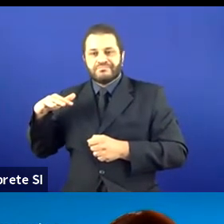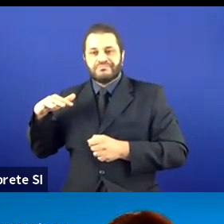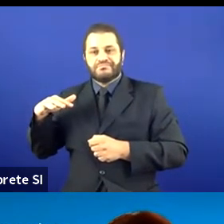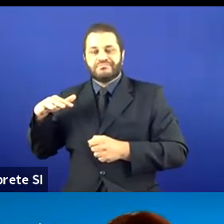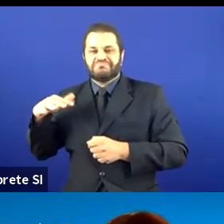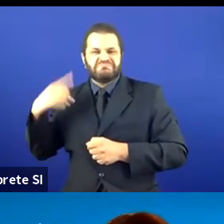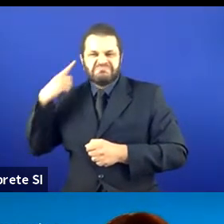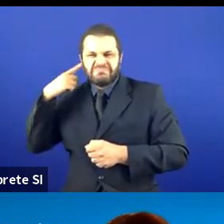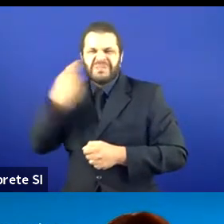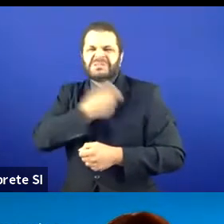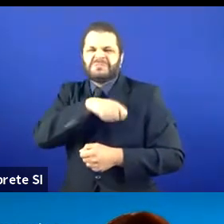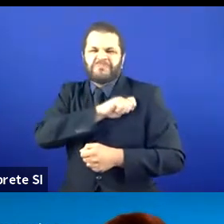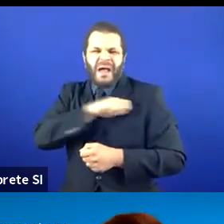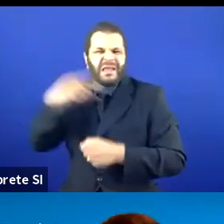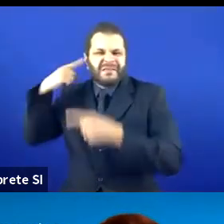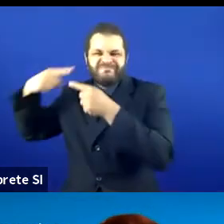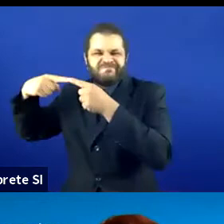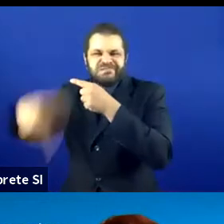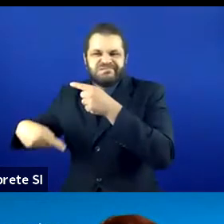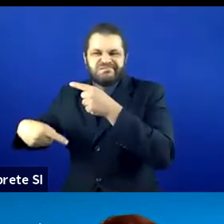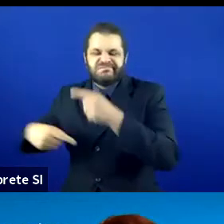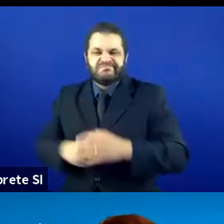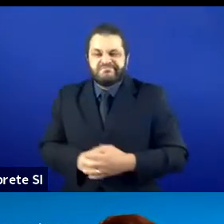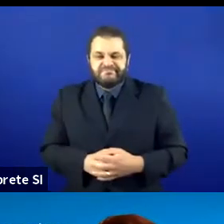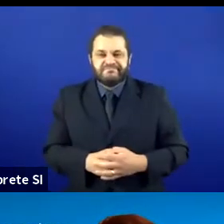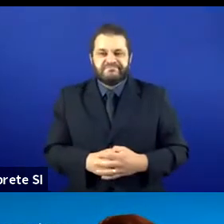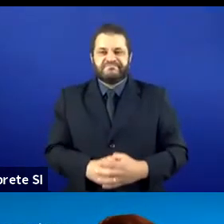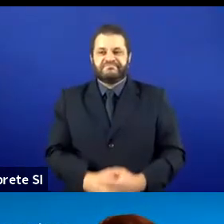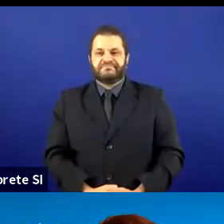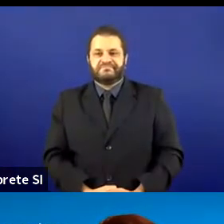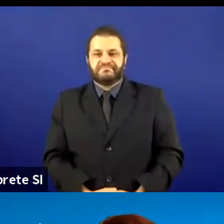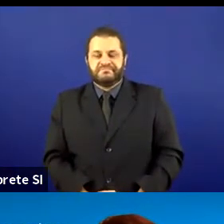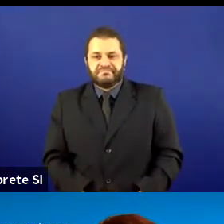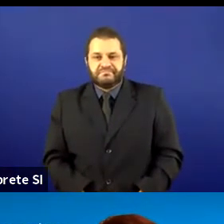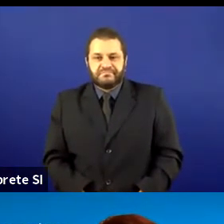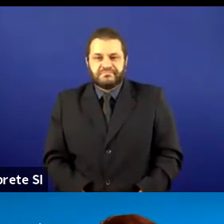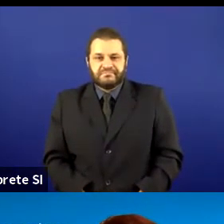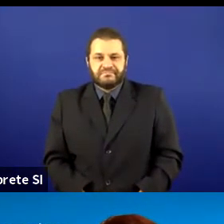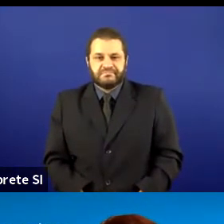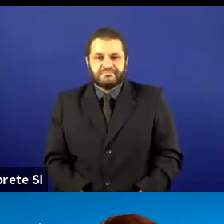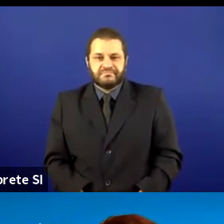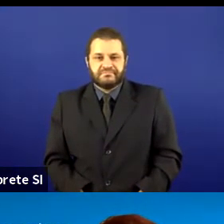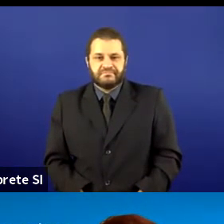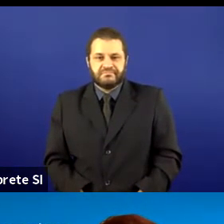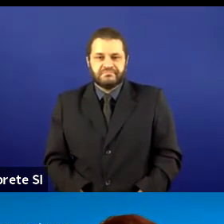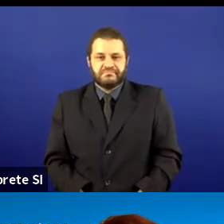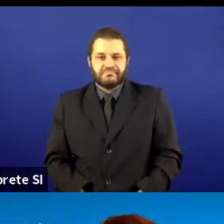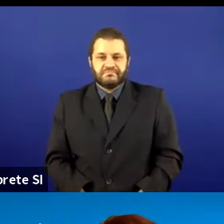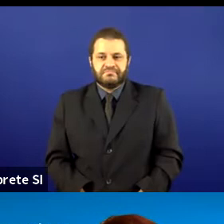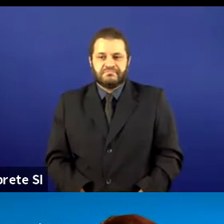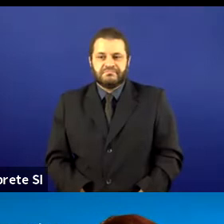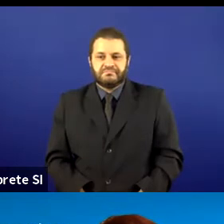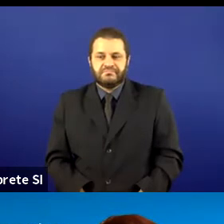We've seen it time and again, from the Green Wave in Argentina to the Repeal the Eighth campaign in Ireland, feminist civil society